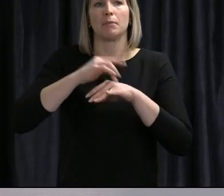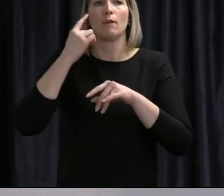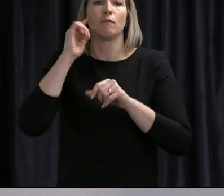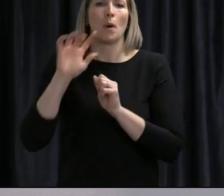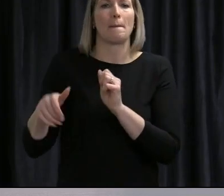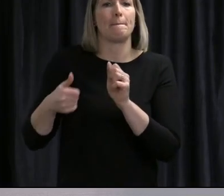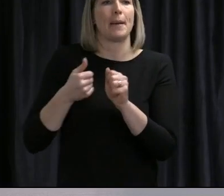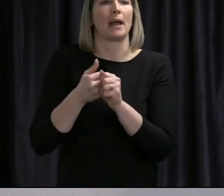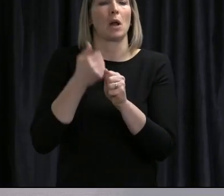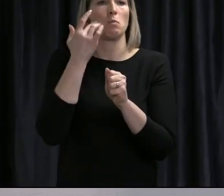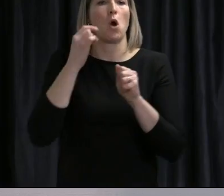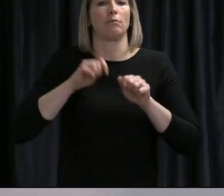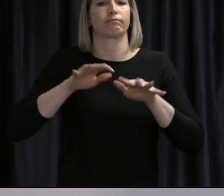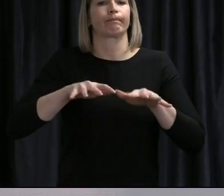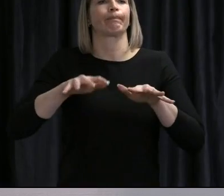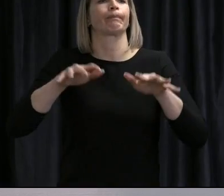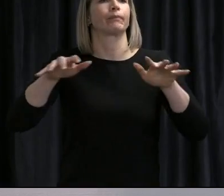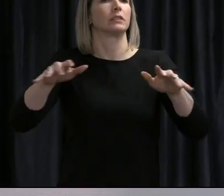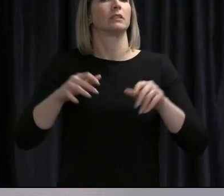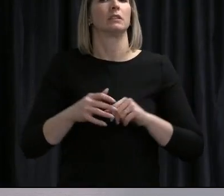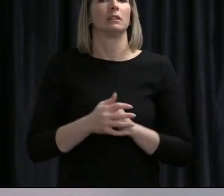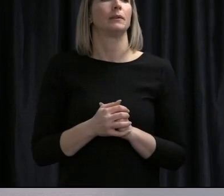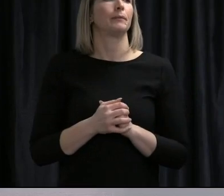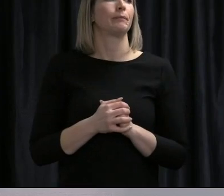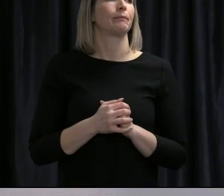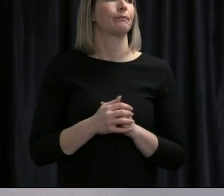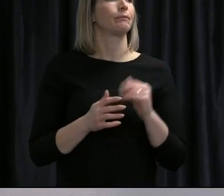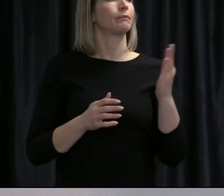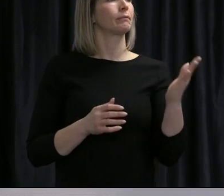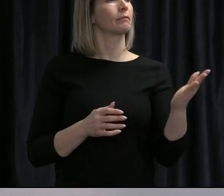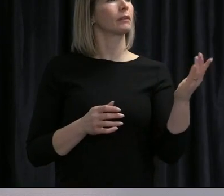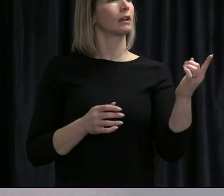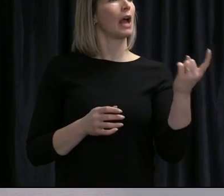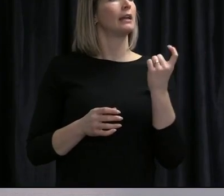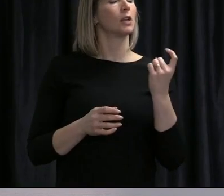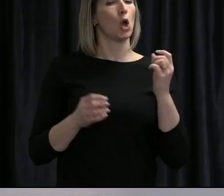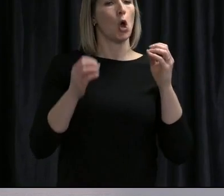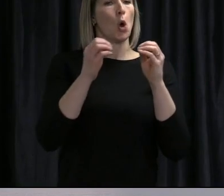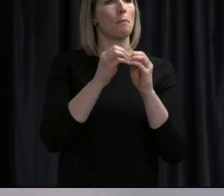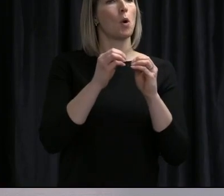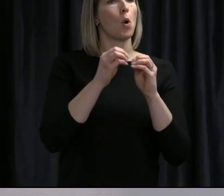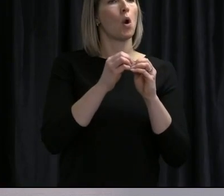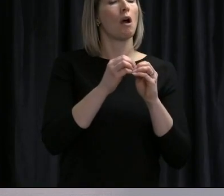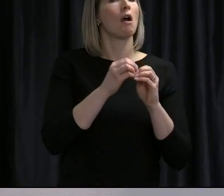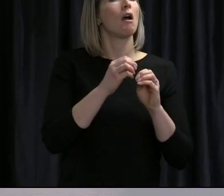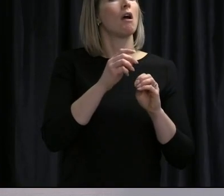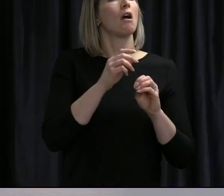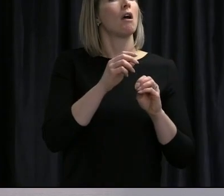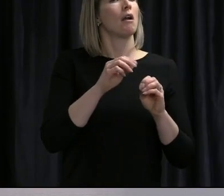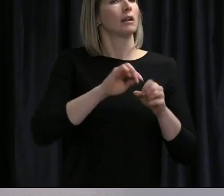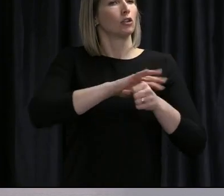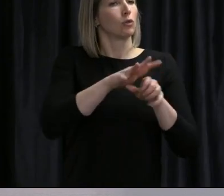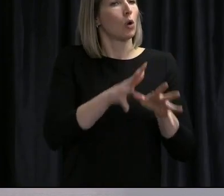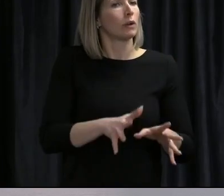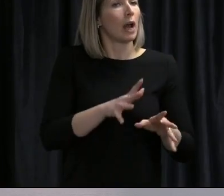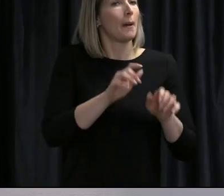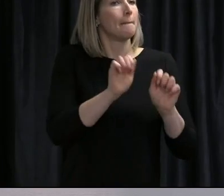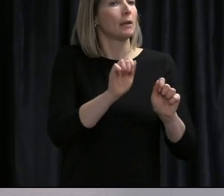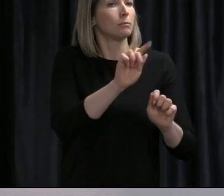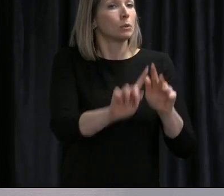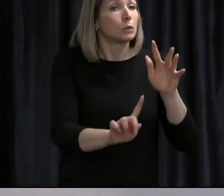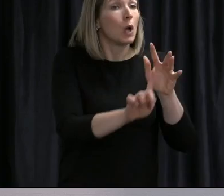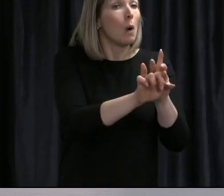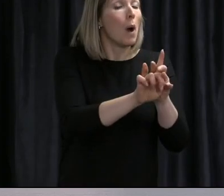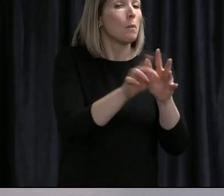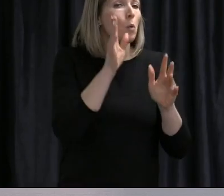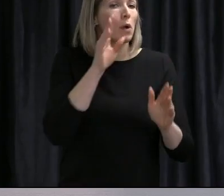be available. If more No, it's okay. If more presumptive cases come forward, will you be releasing the region of where those people are located? Consistent with